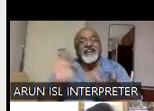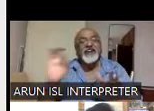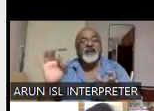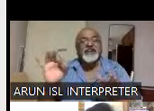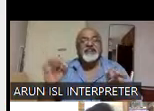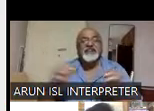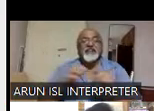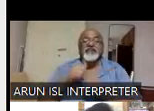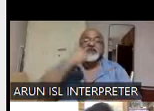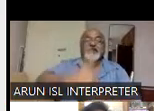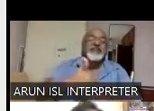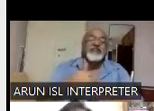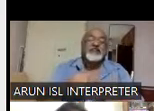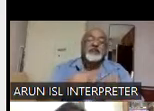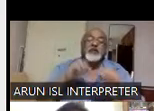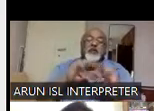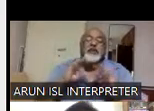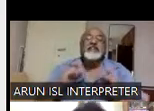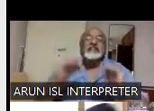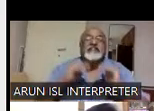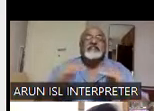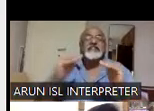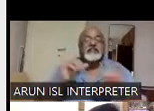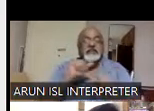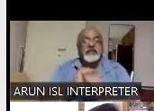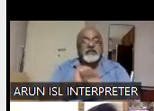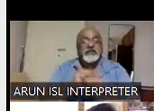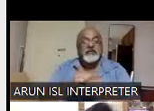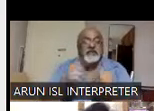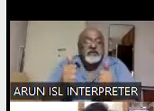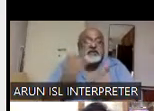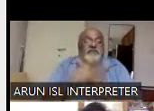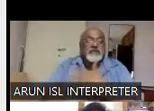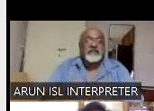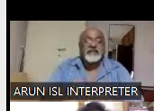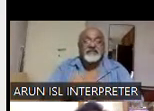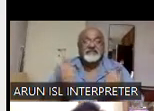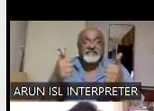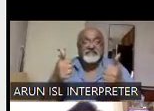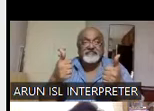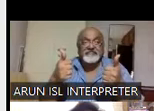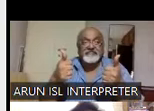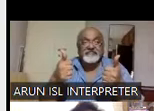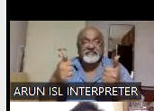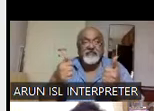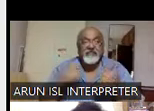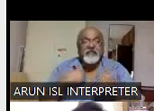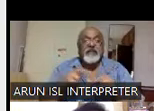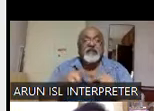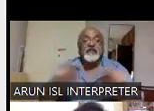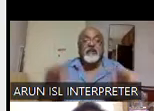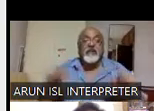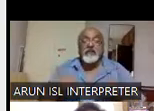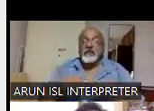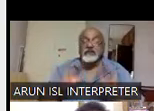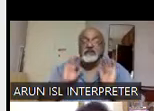in the forefront of this movement. So it is possible because our families stood behind